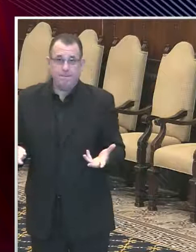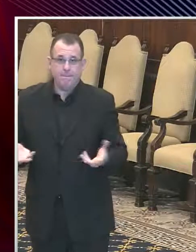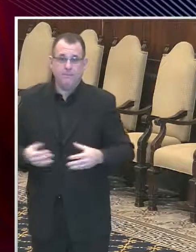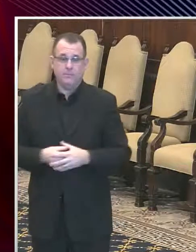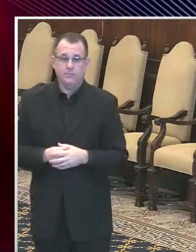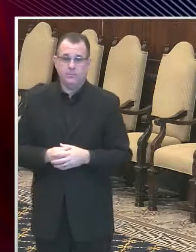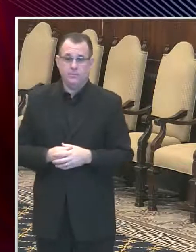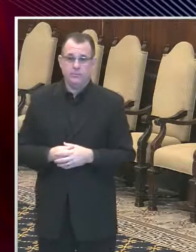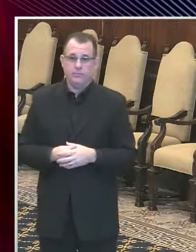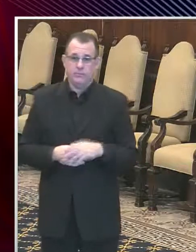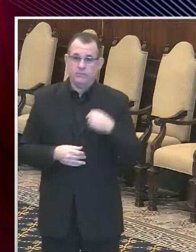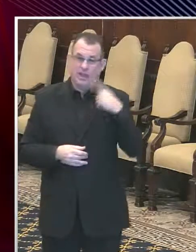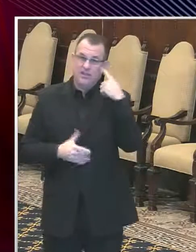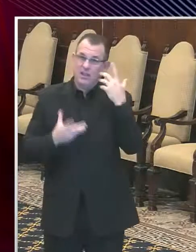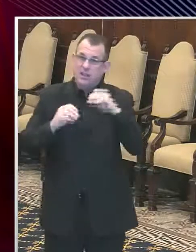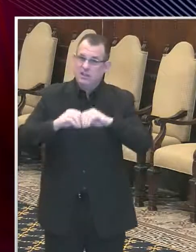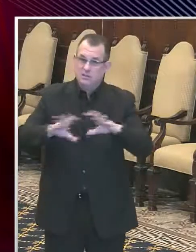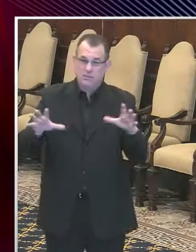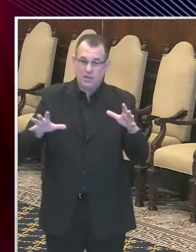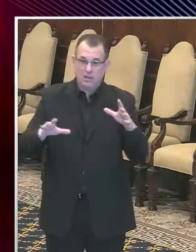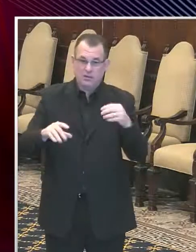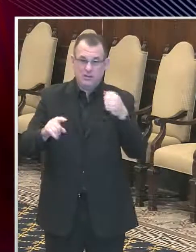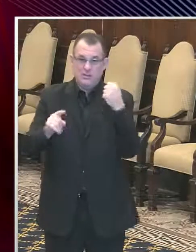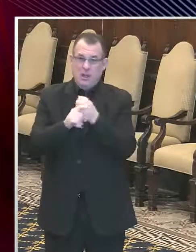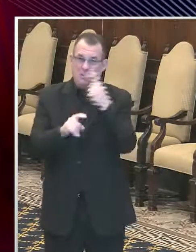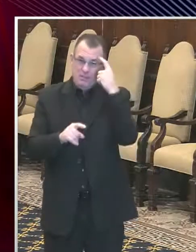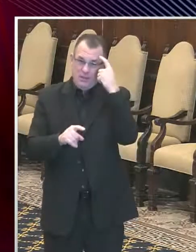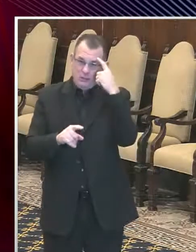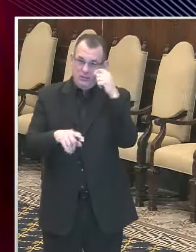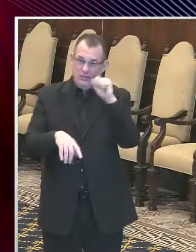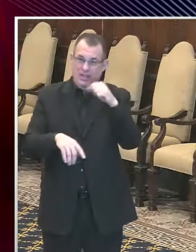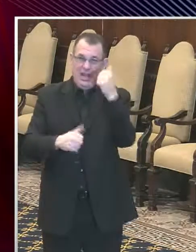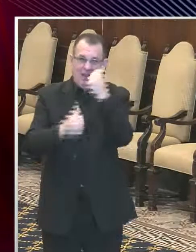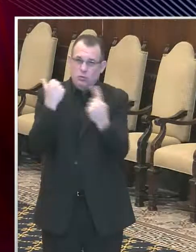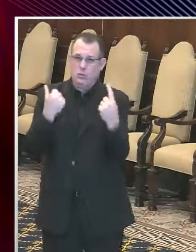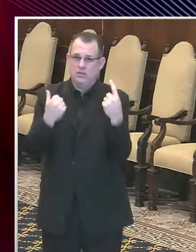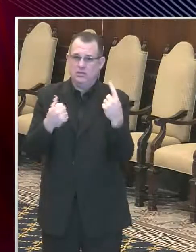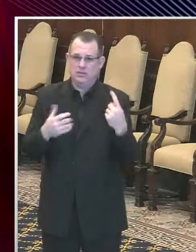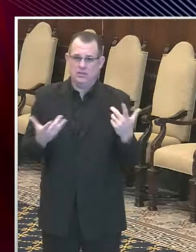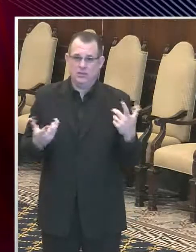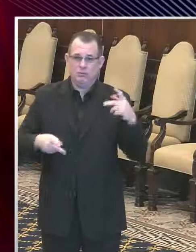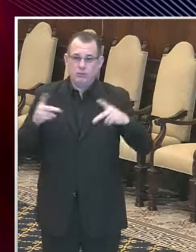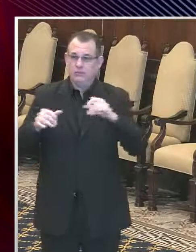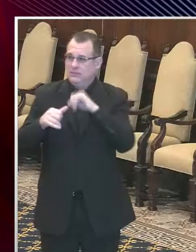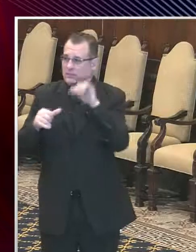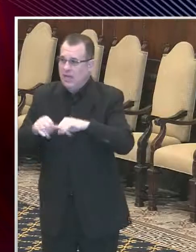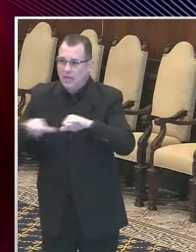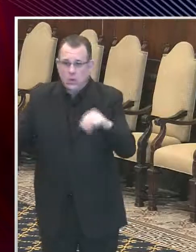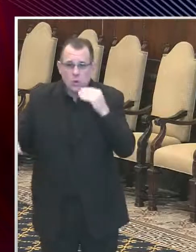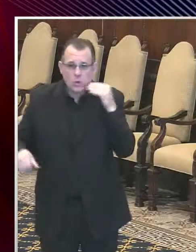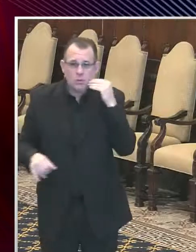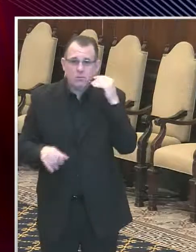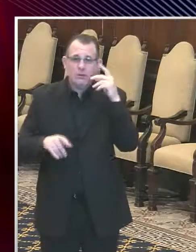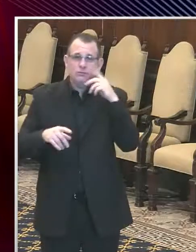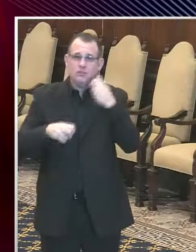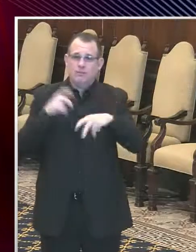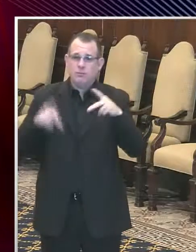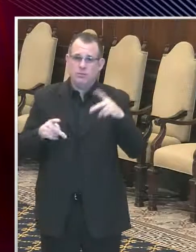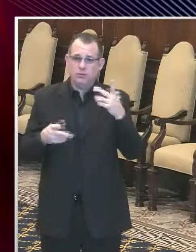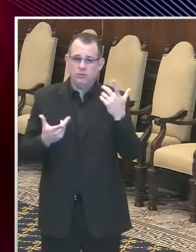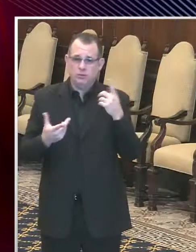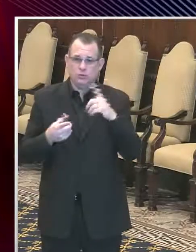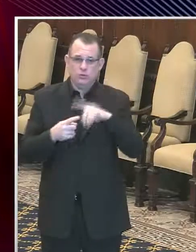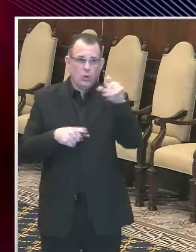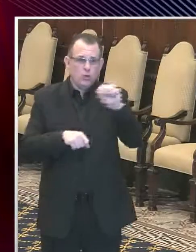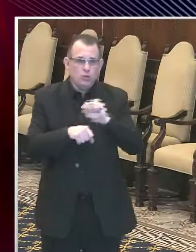epidemic has taken a mental toll on everybody. It's tough on people who have to stay in at home. It's especially tough for workers who have to go to work and are concerned about